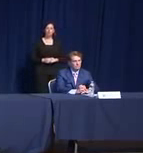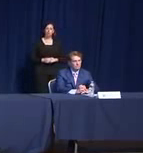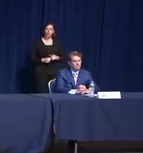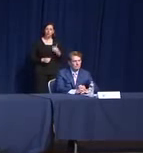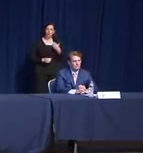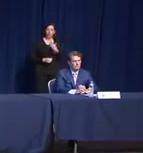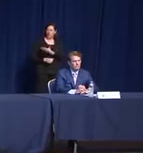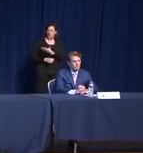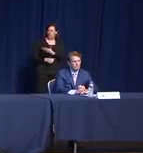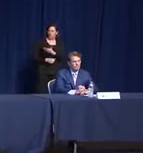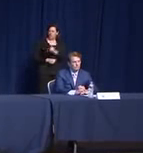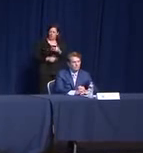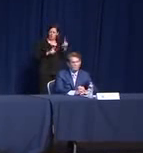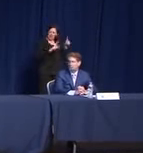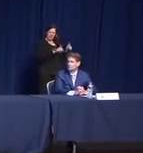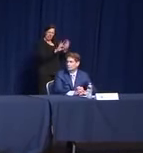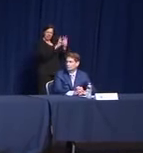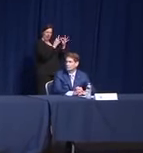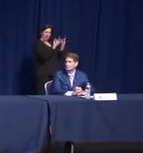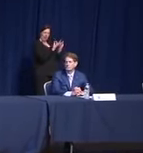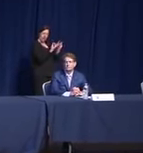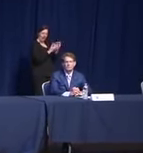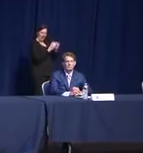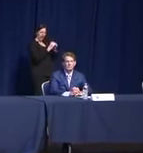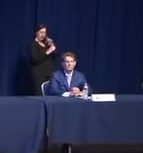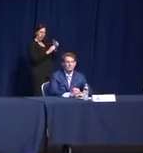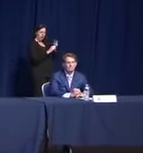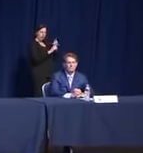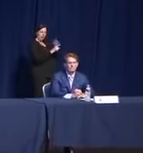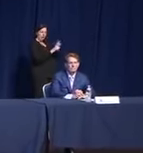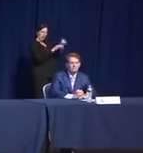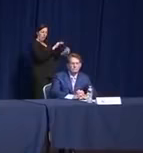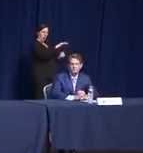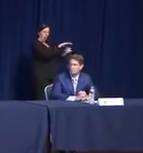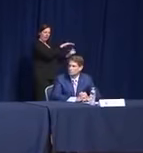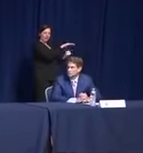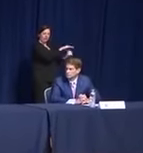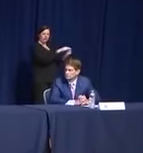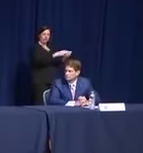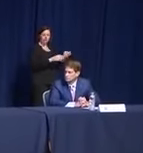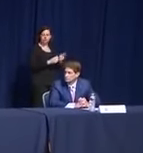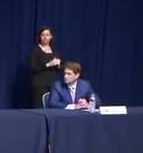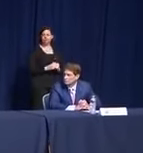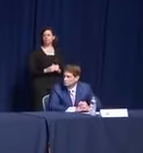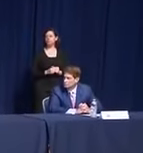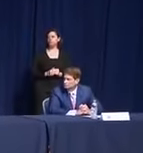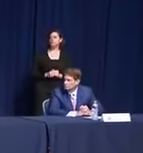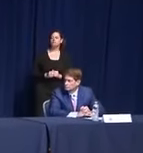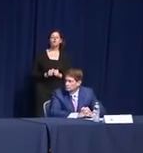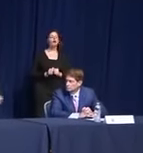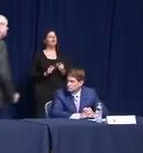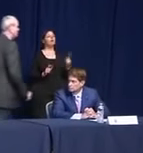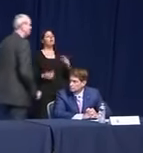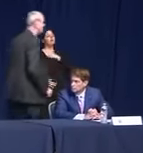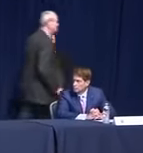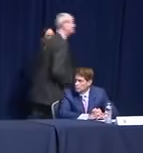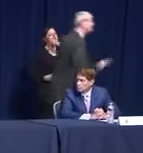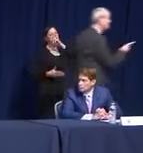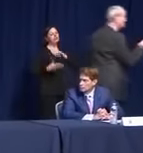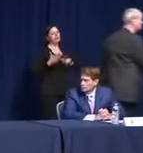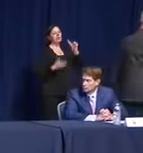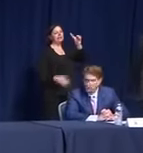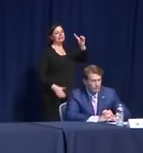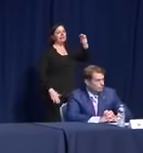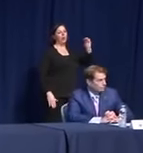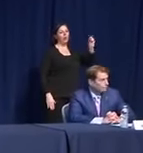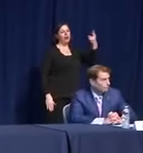self-quarantining at home. The first thing is I want to encourage everyone to go either on the Department of Health website or the